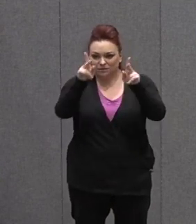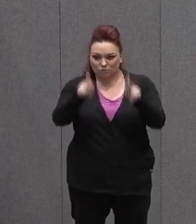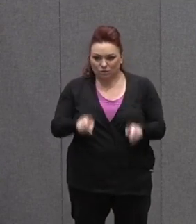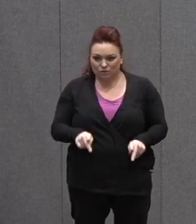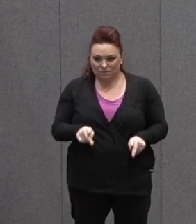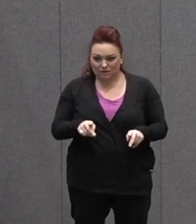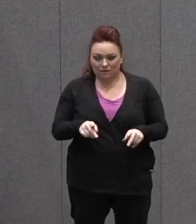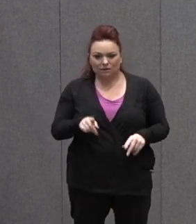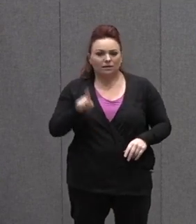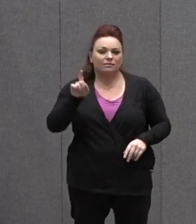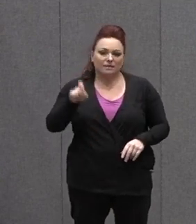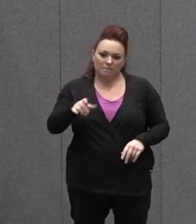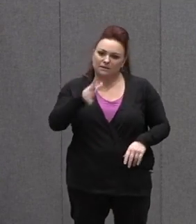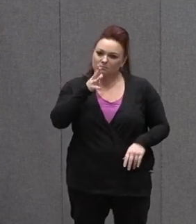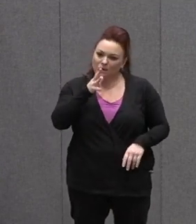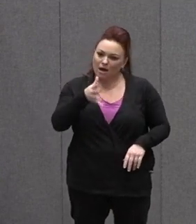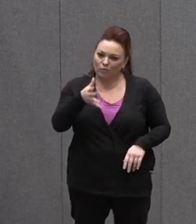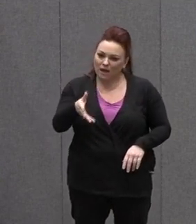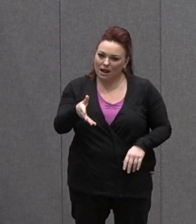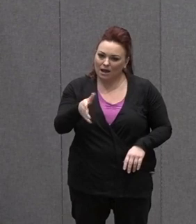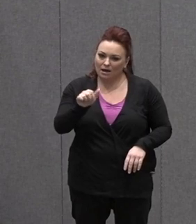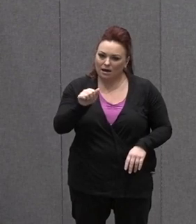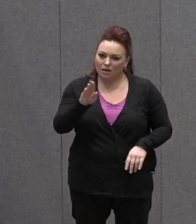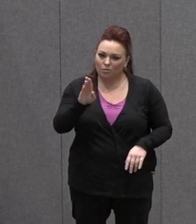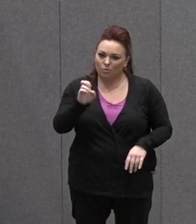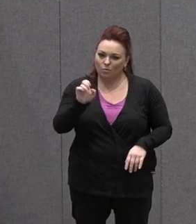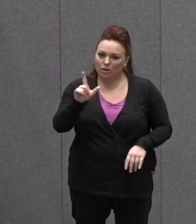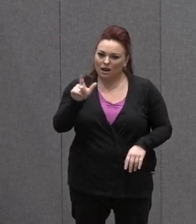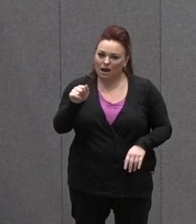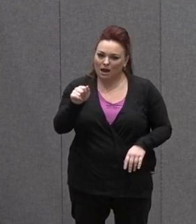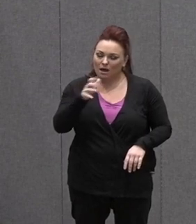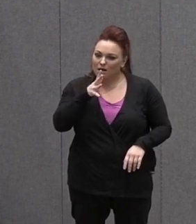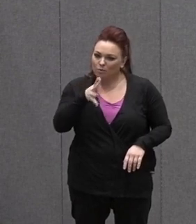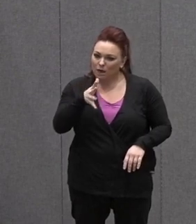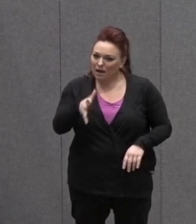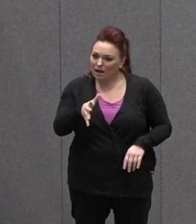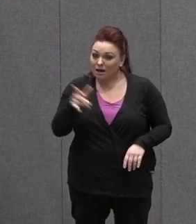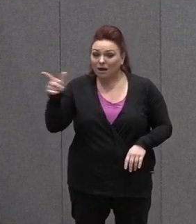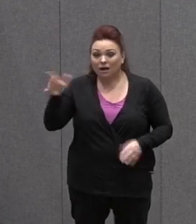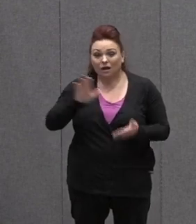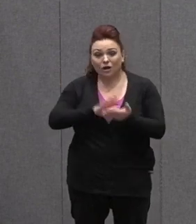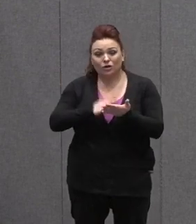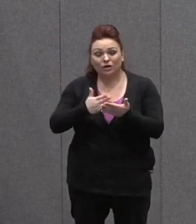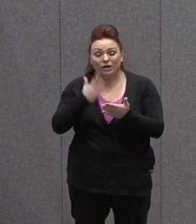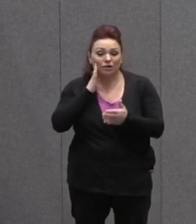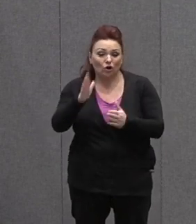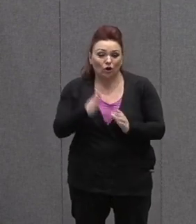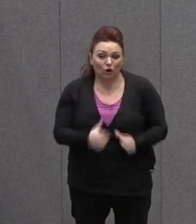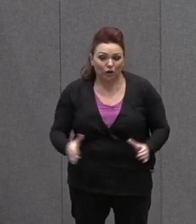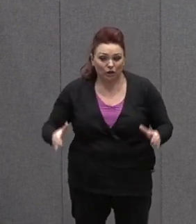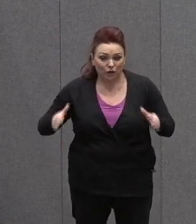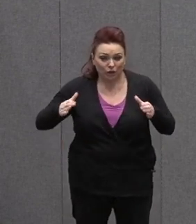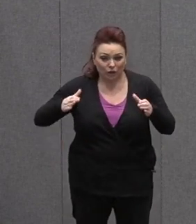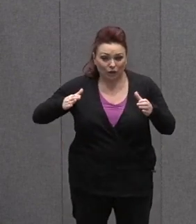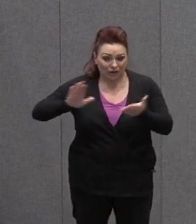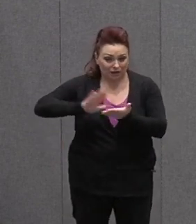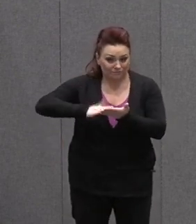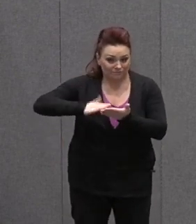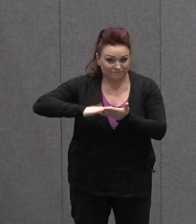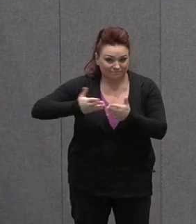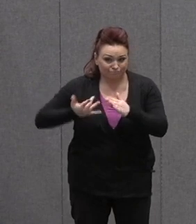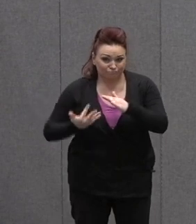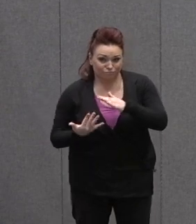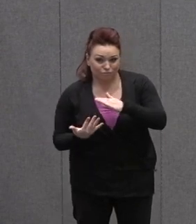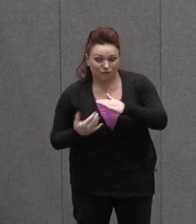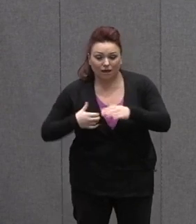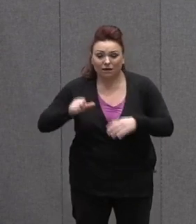right here must be abuela. Abuela must be cooking her stew. I see this little